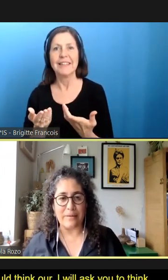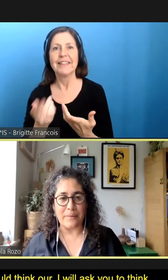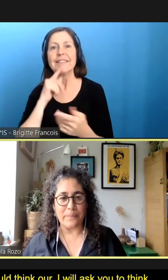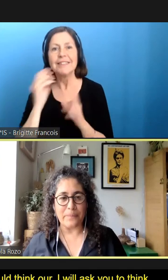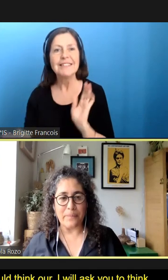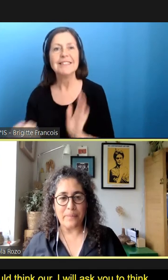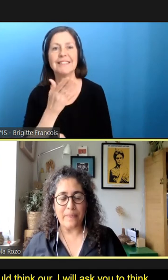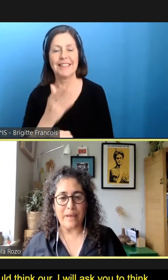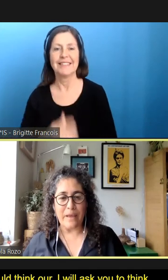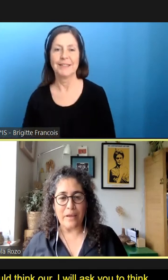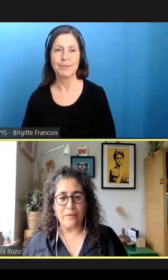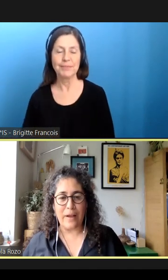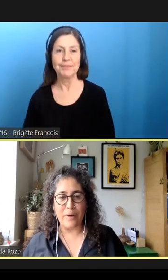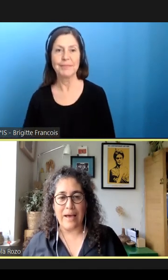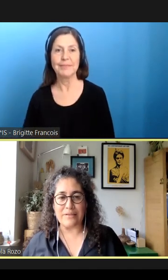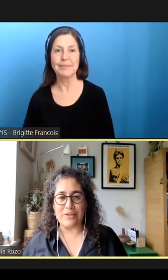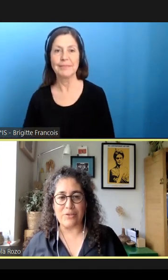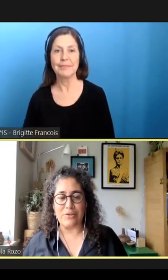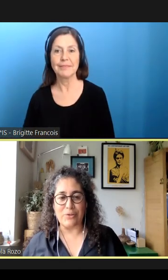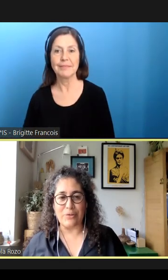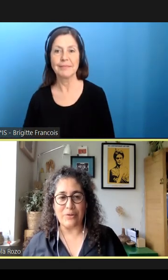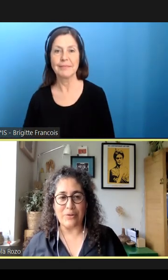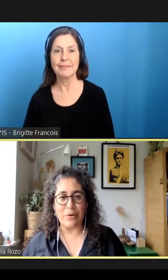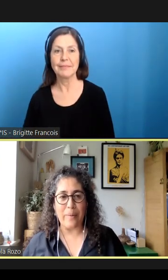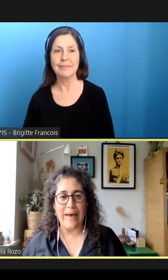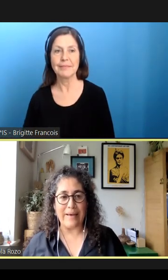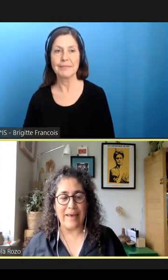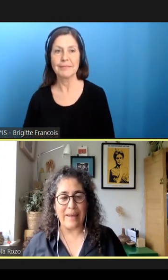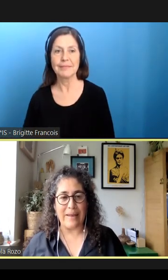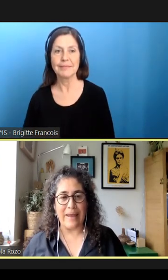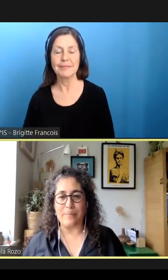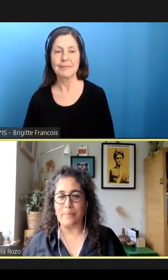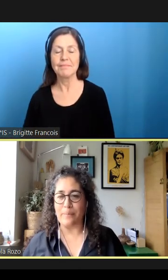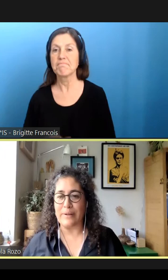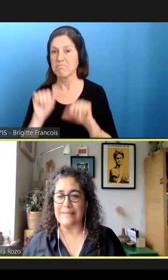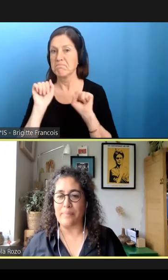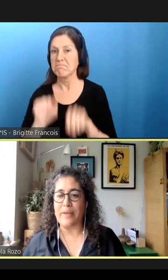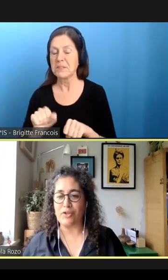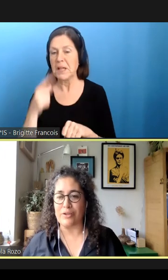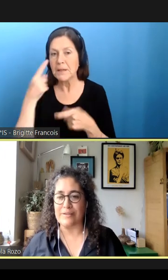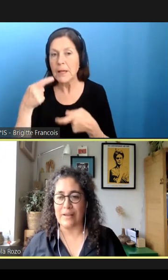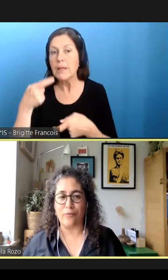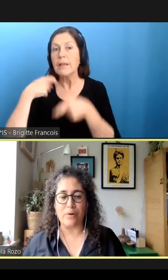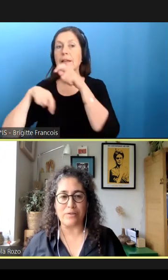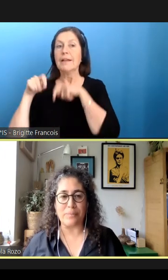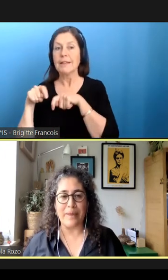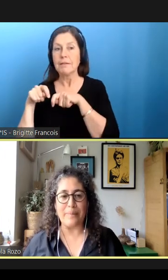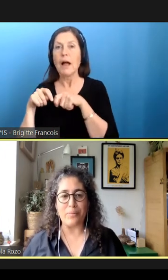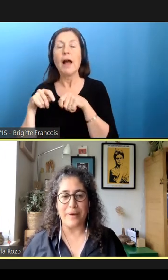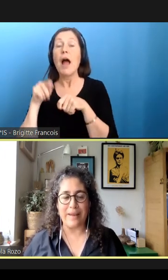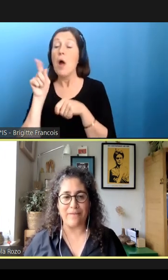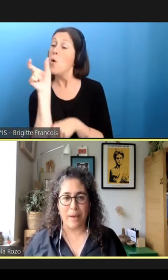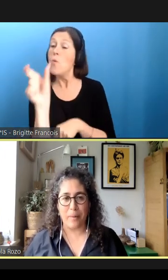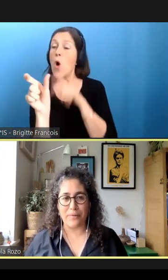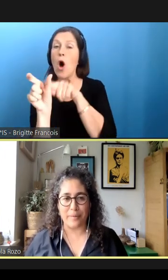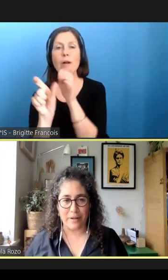please. But I will ask you to go back and place a picture instead of words. Maybe you